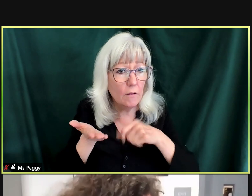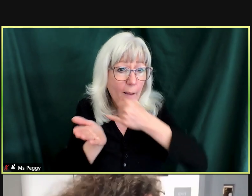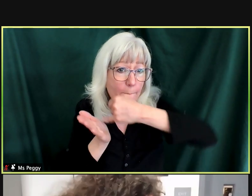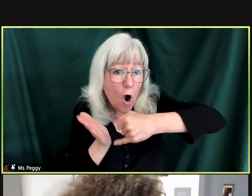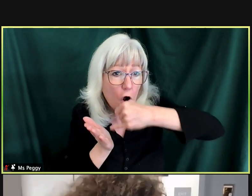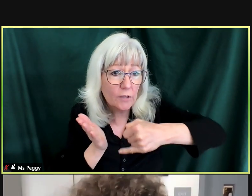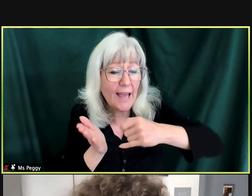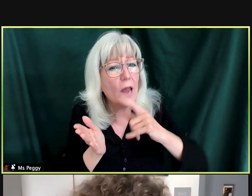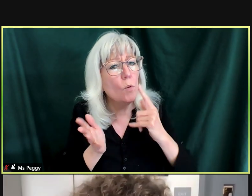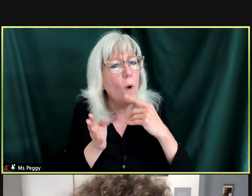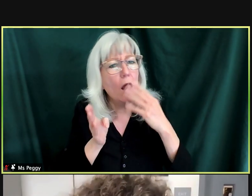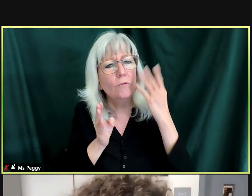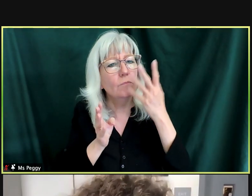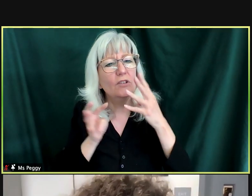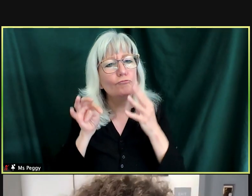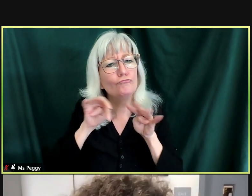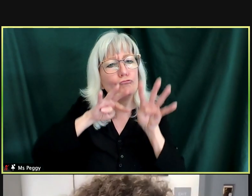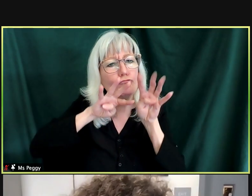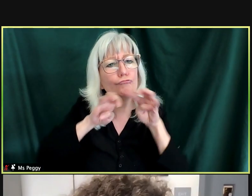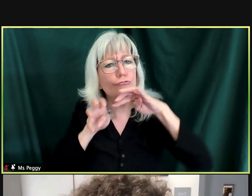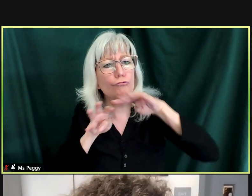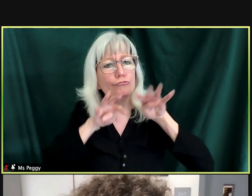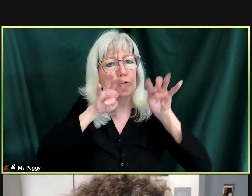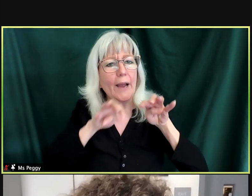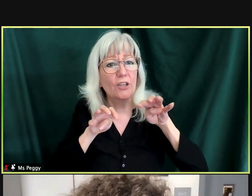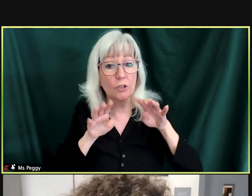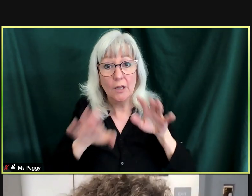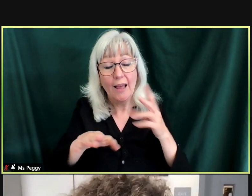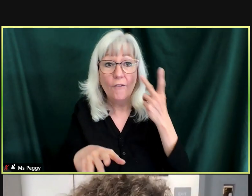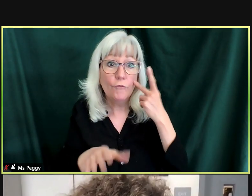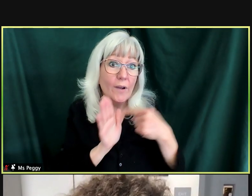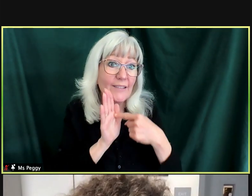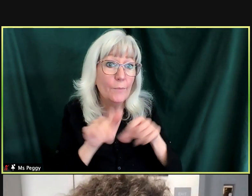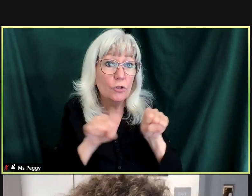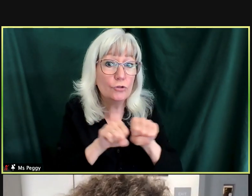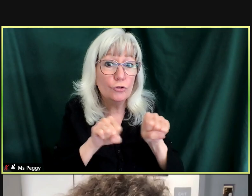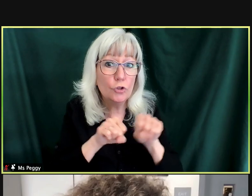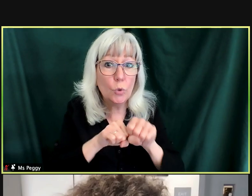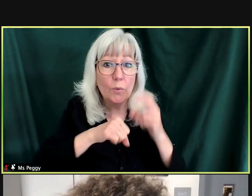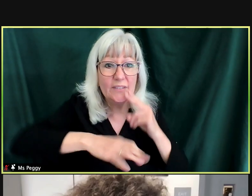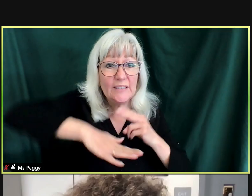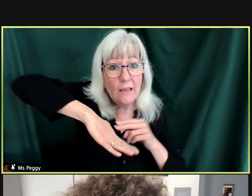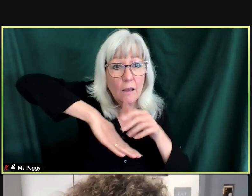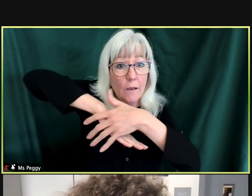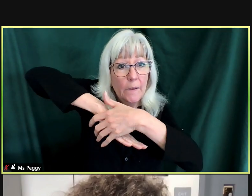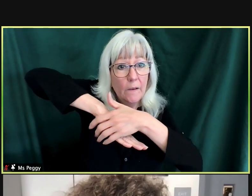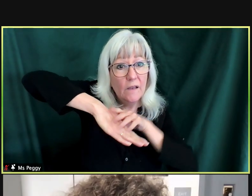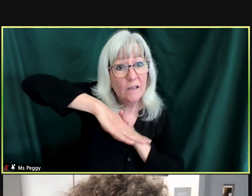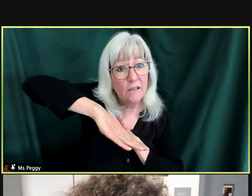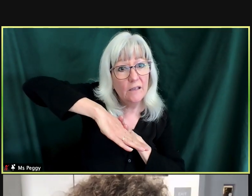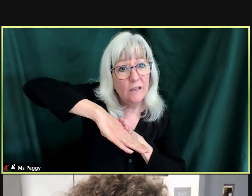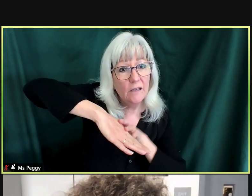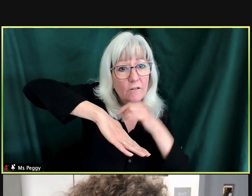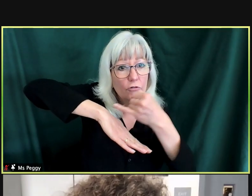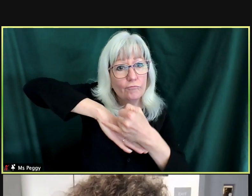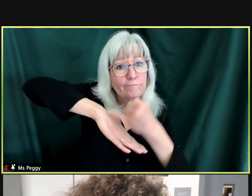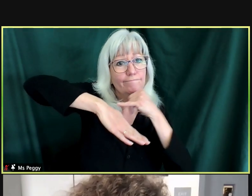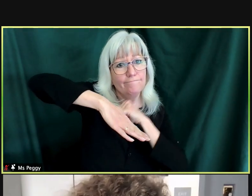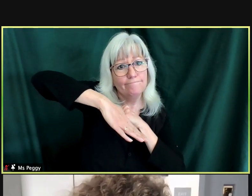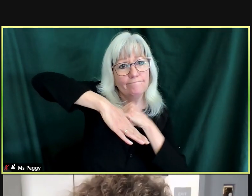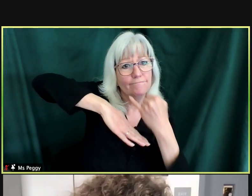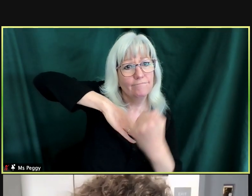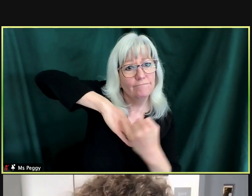do they go in? So when we look at this shoe, you can see he is wrapping the cross contour of the